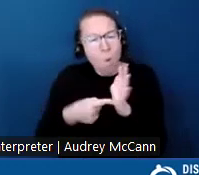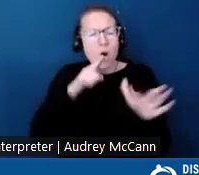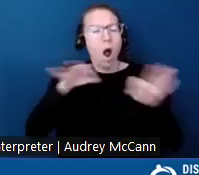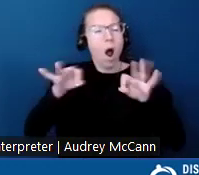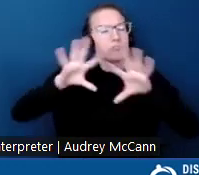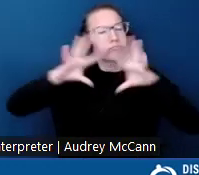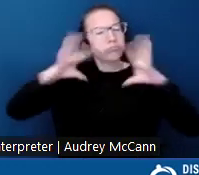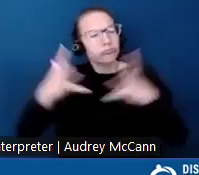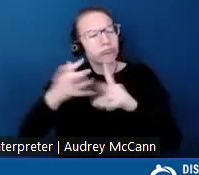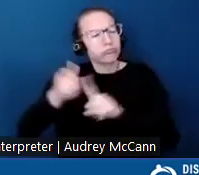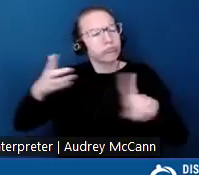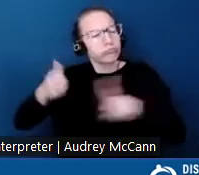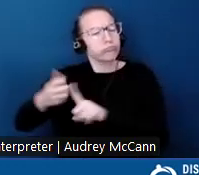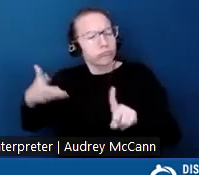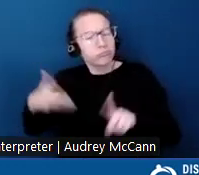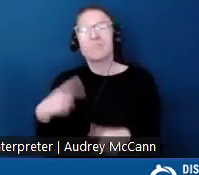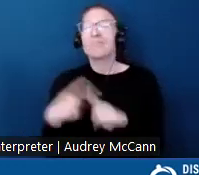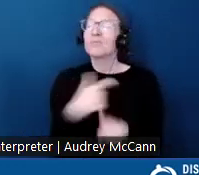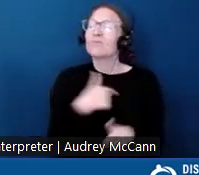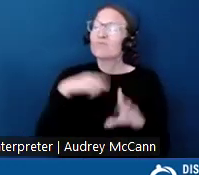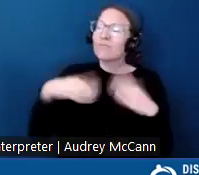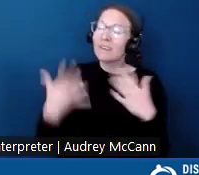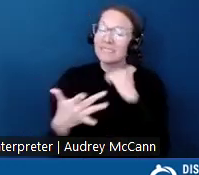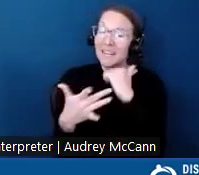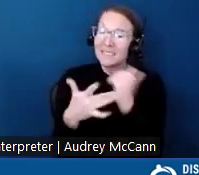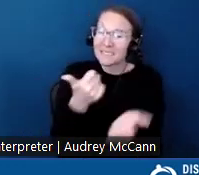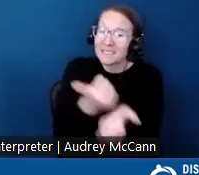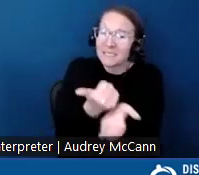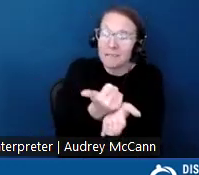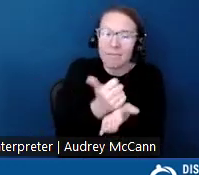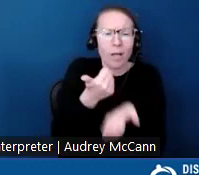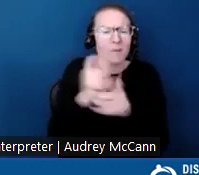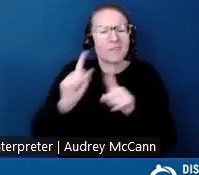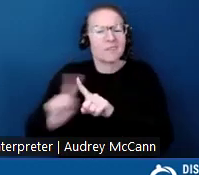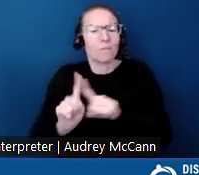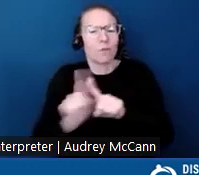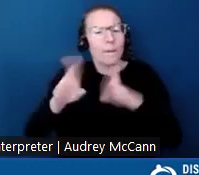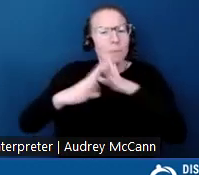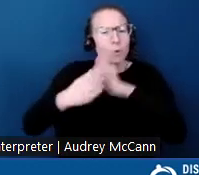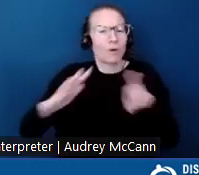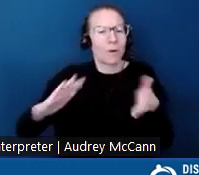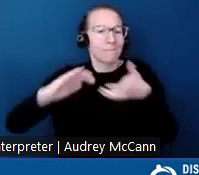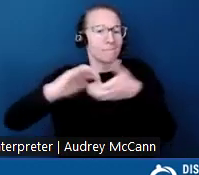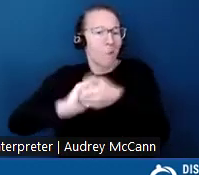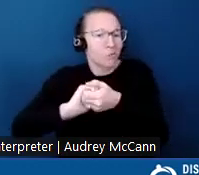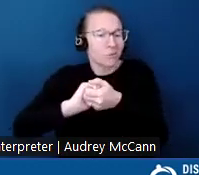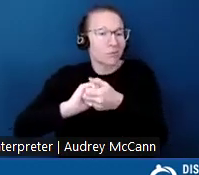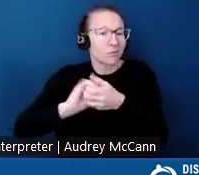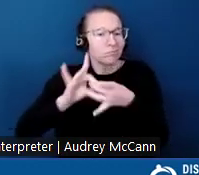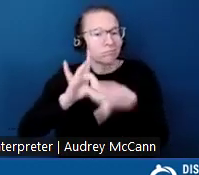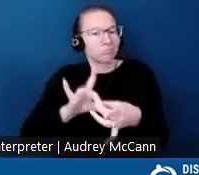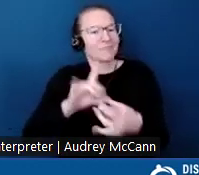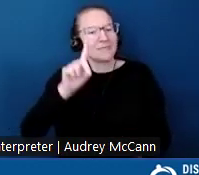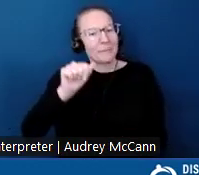And we also provide just the technical assistance of helping different community partners with disability